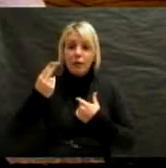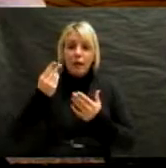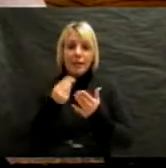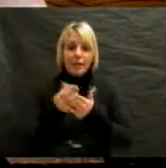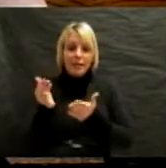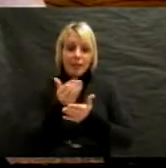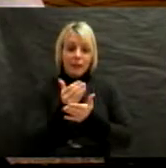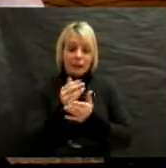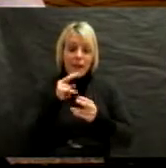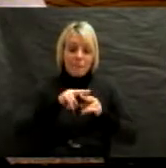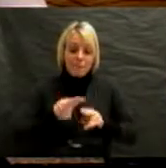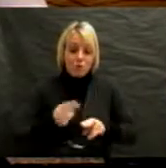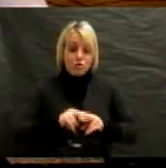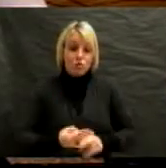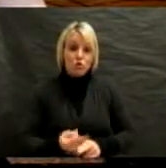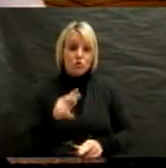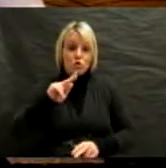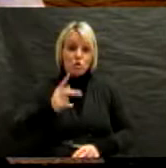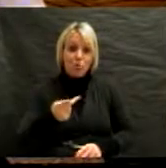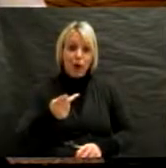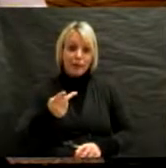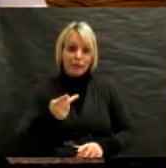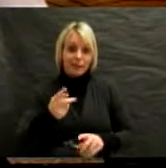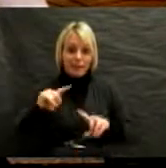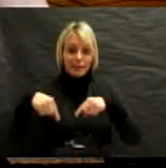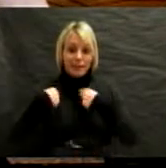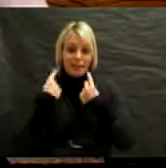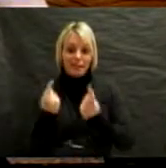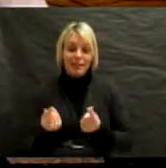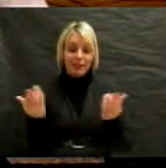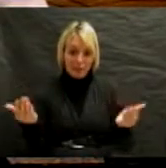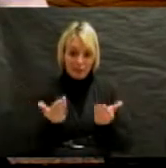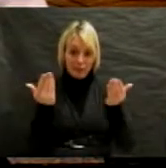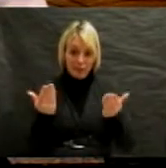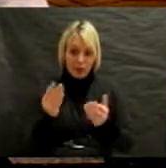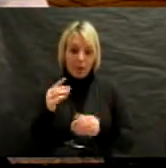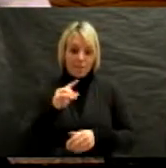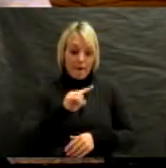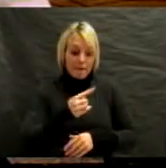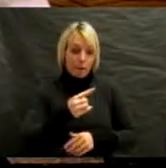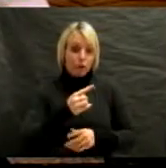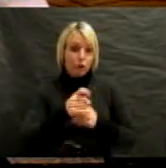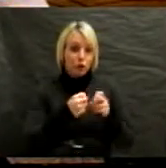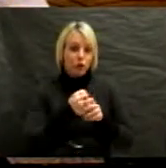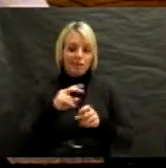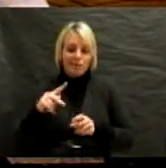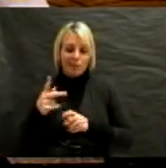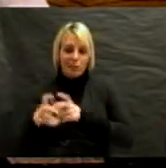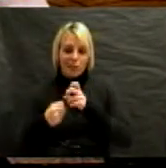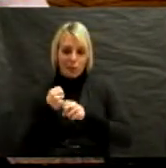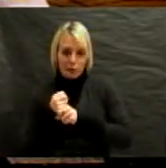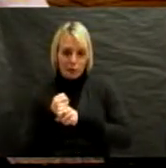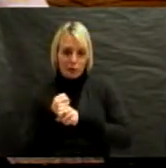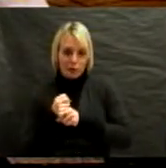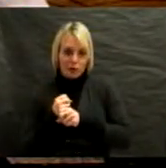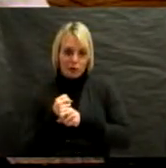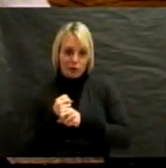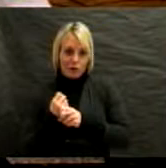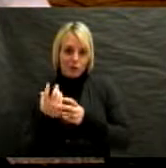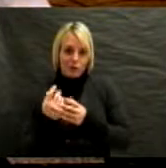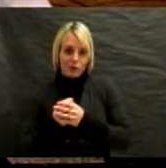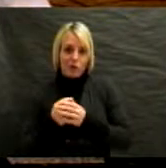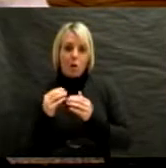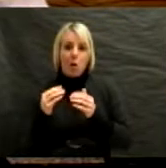my time on the school board, my first year on the school board, my second year on the school board, so 4 and 5 years ago. The salaries were reduced both of those